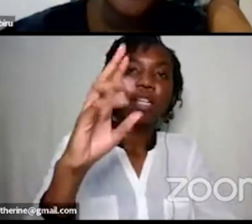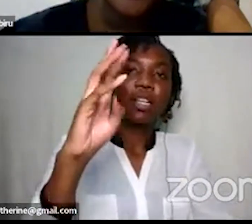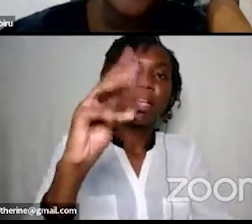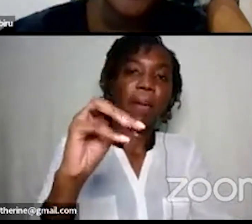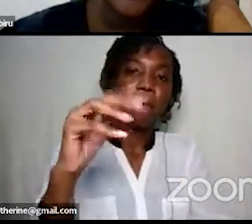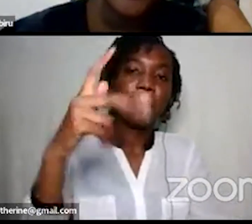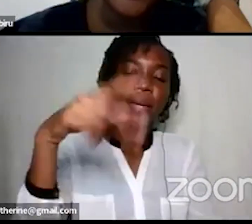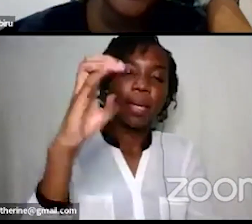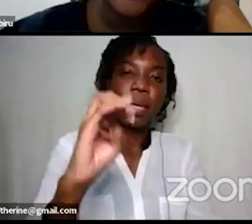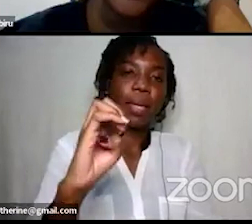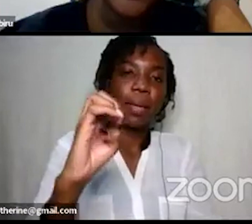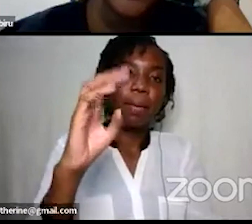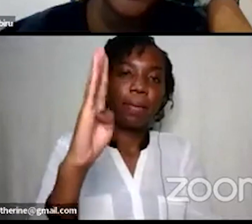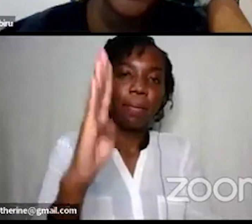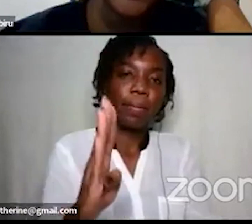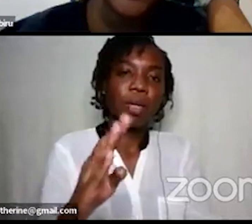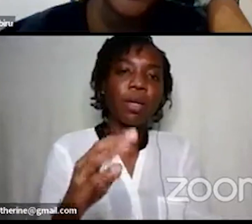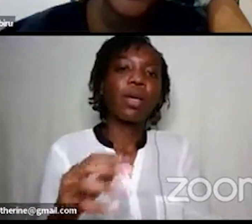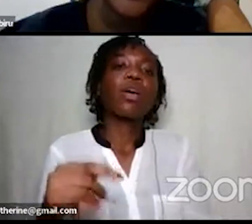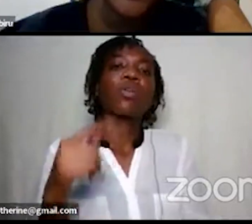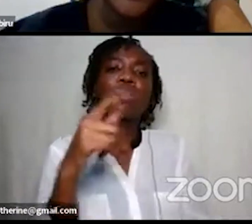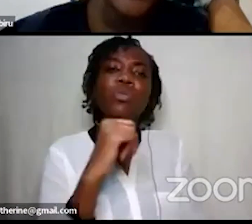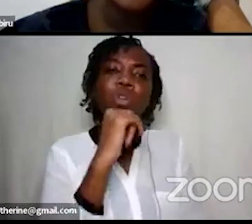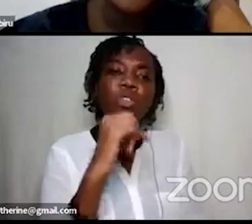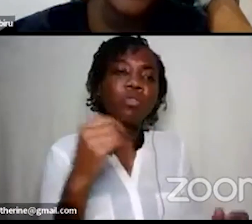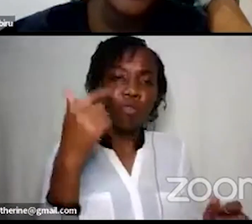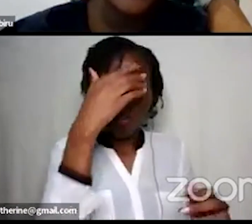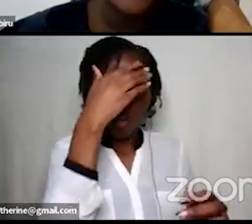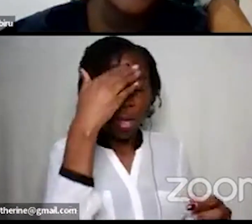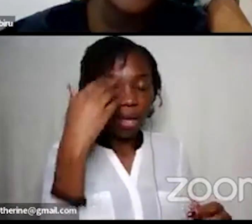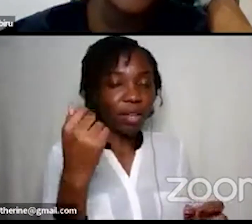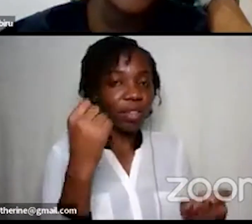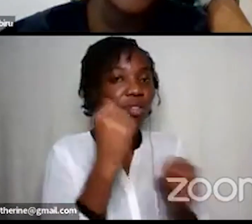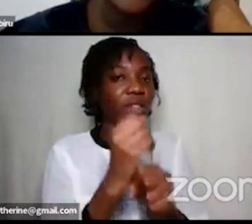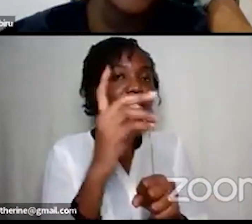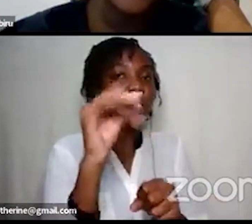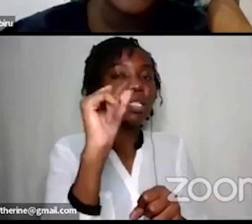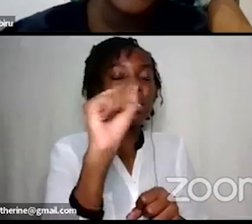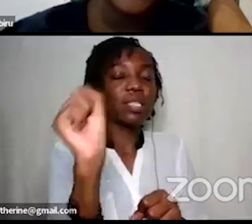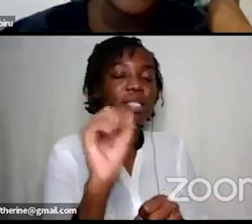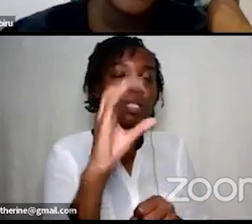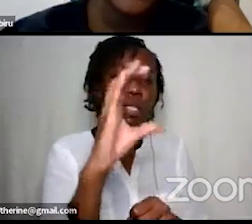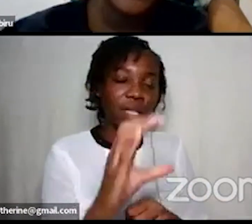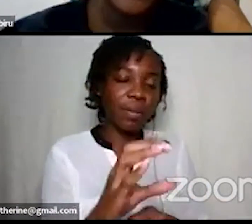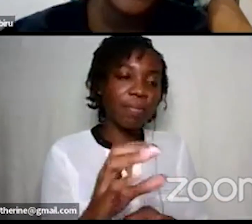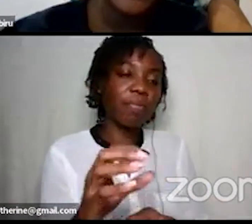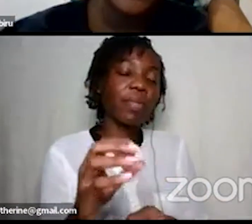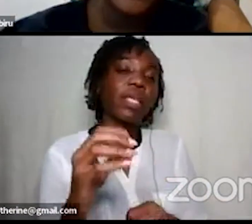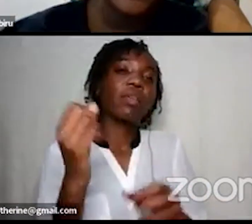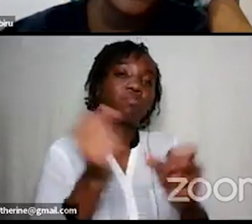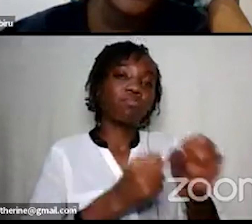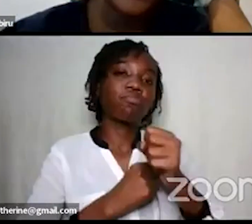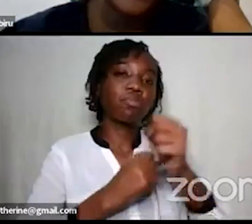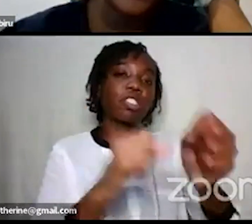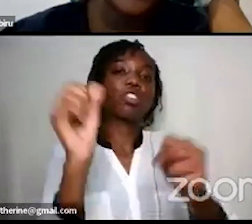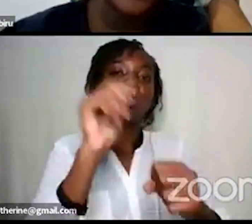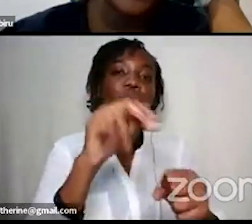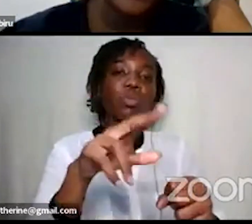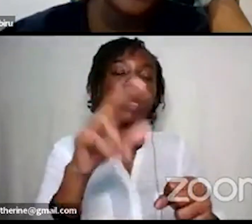International. By the way, don't forget to do your DISC assessment. And then Panessa Training Institute, Weekly, Suluhu Mediation